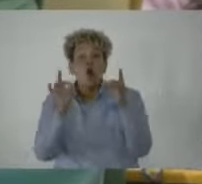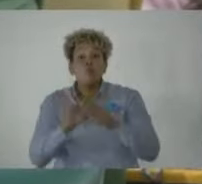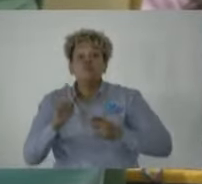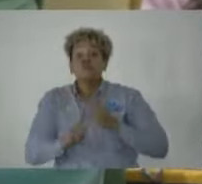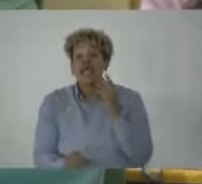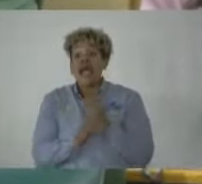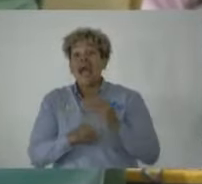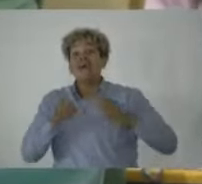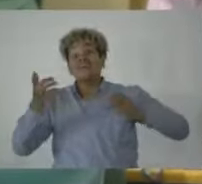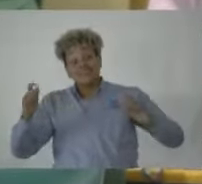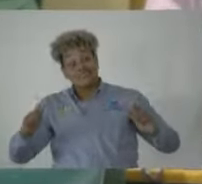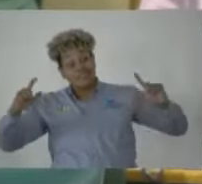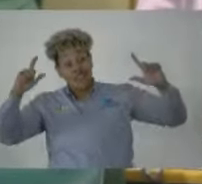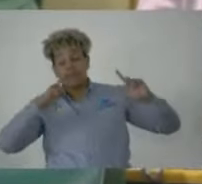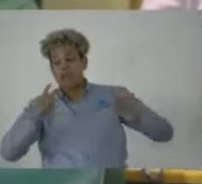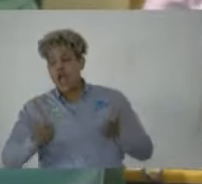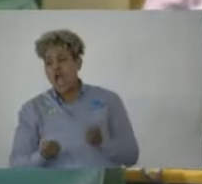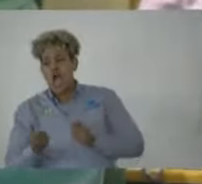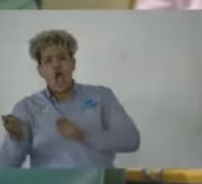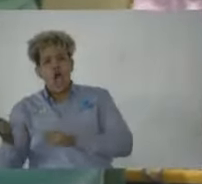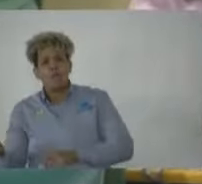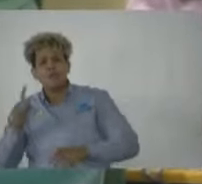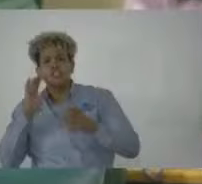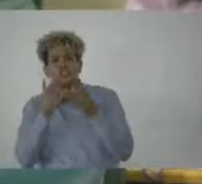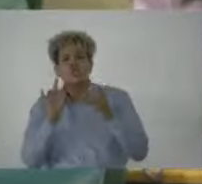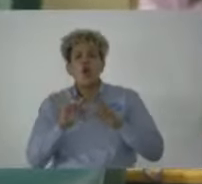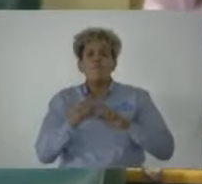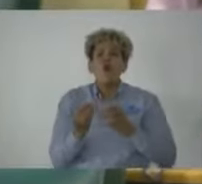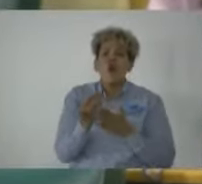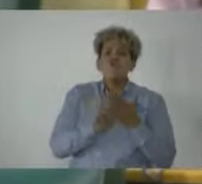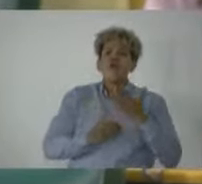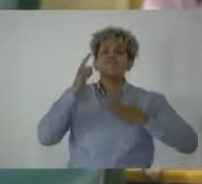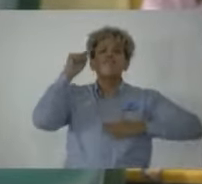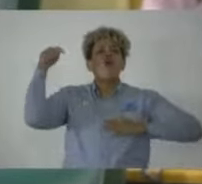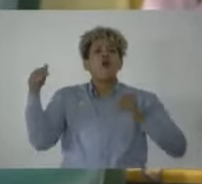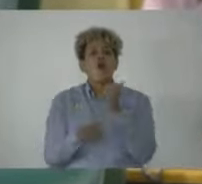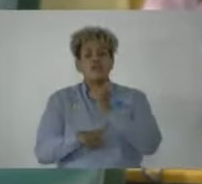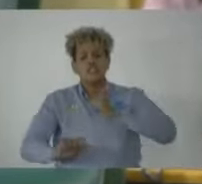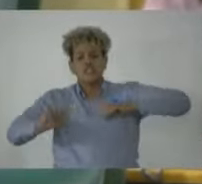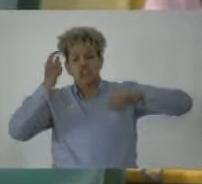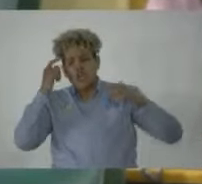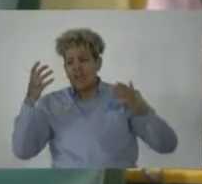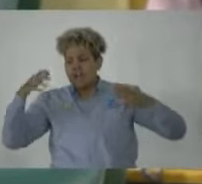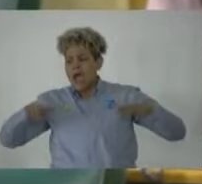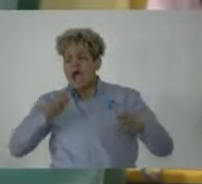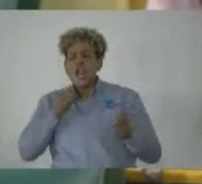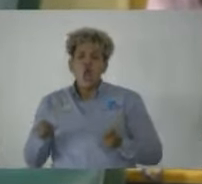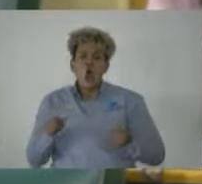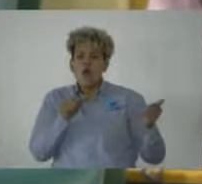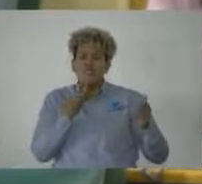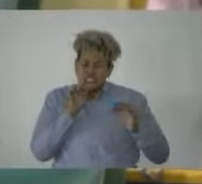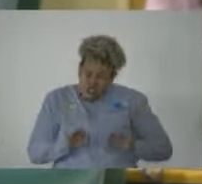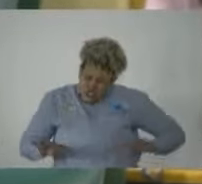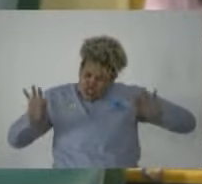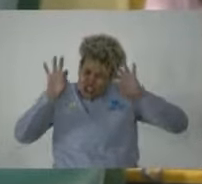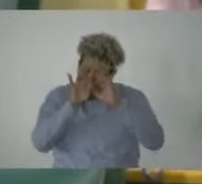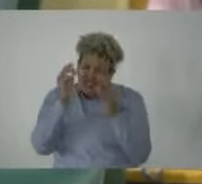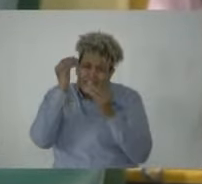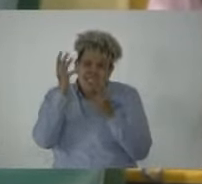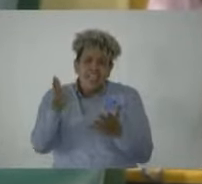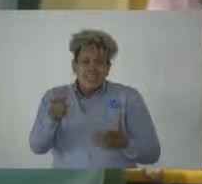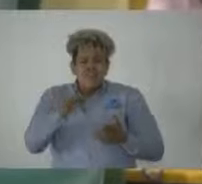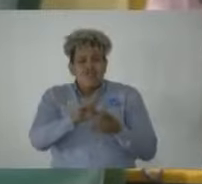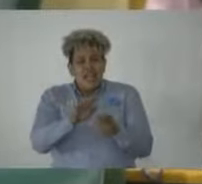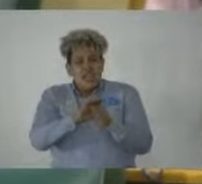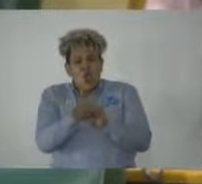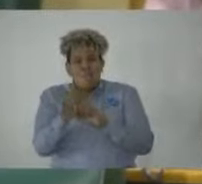table that omits, that starts to talk about revenues for the under this government and omits critical information of COVID